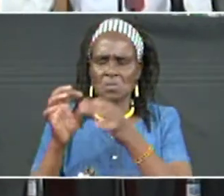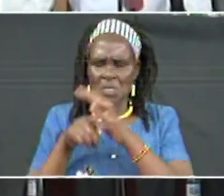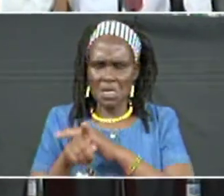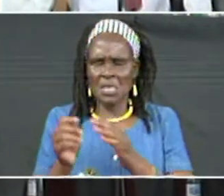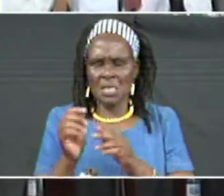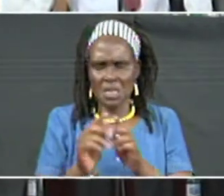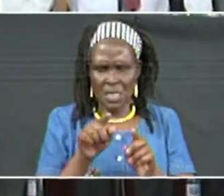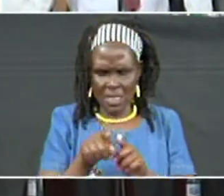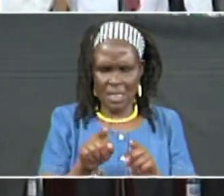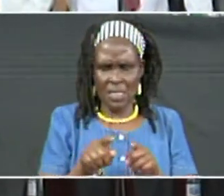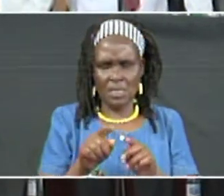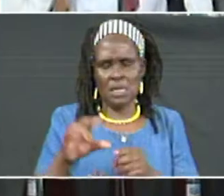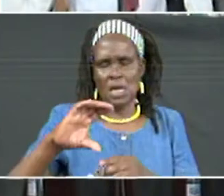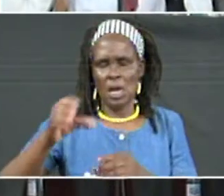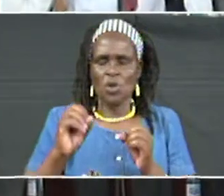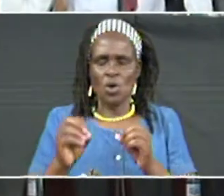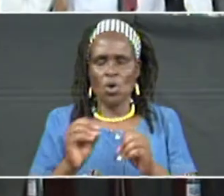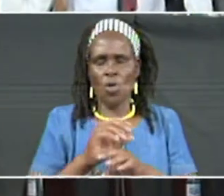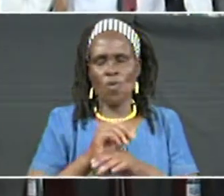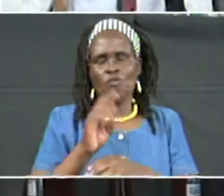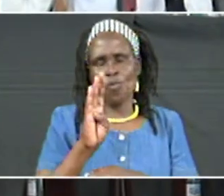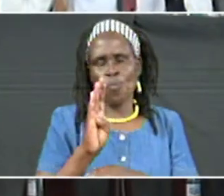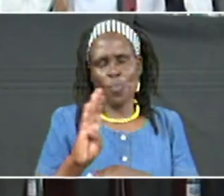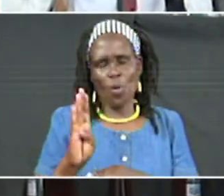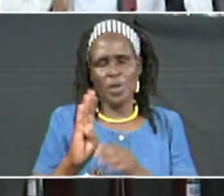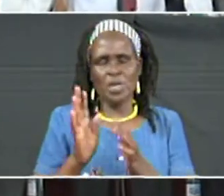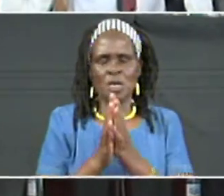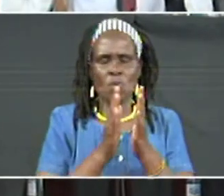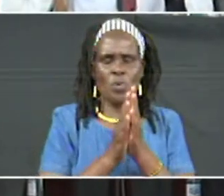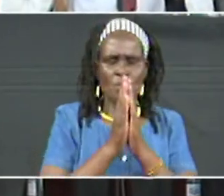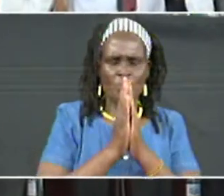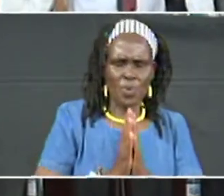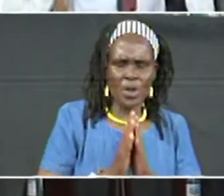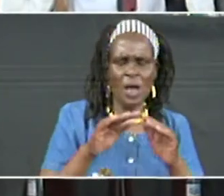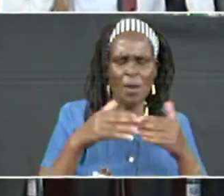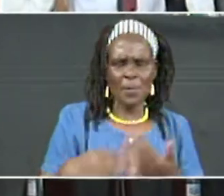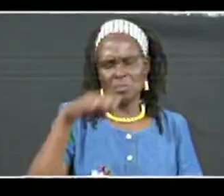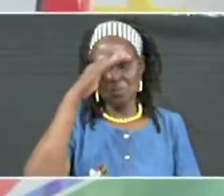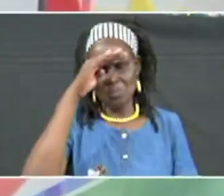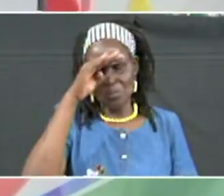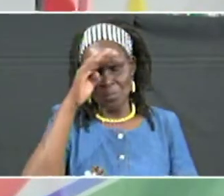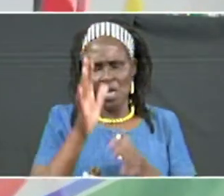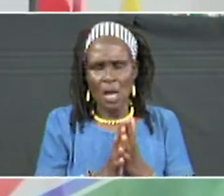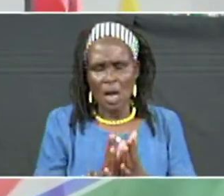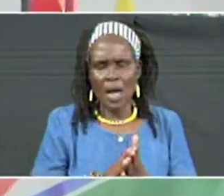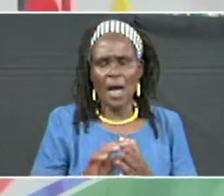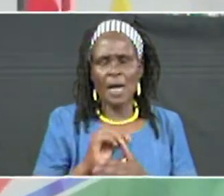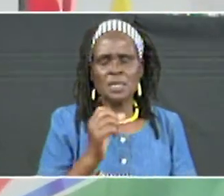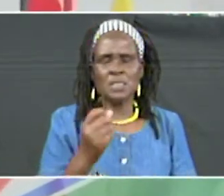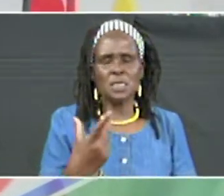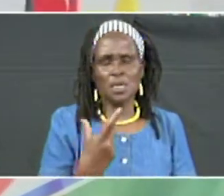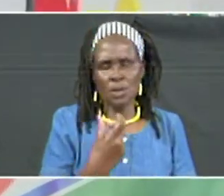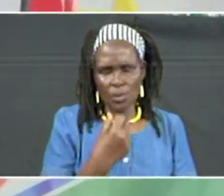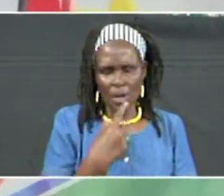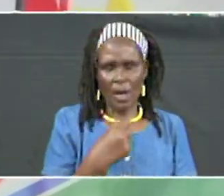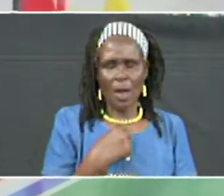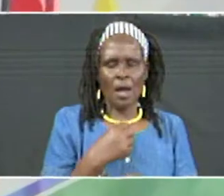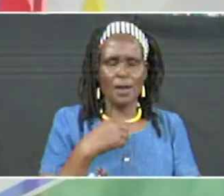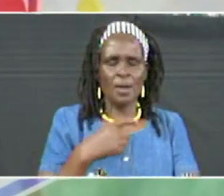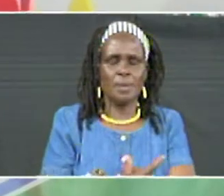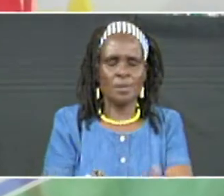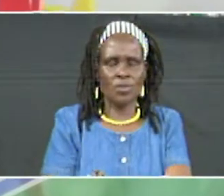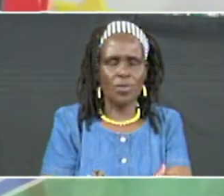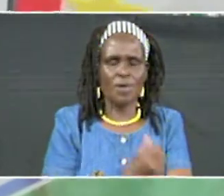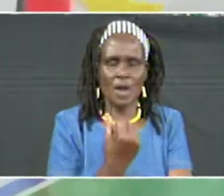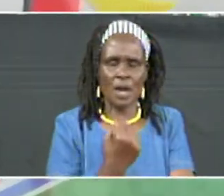Bomet. We pray, Lord, against drunkenness and drug abuse in the land of Bomet. We pray